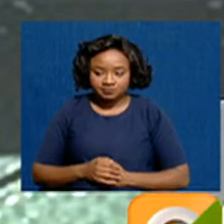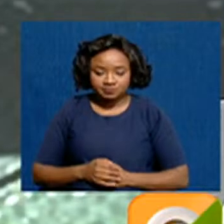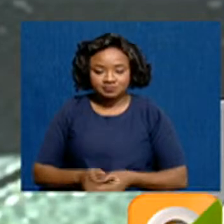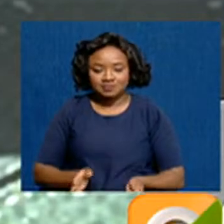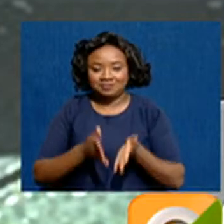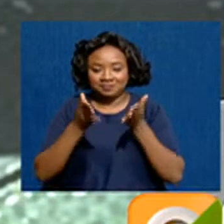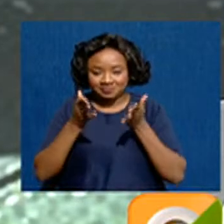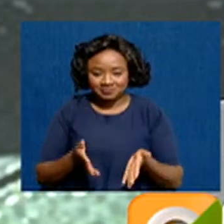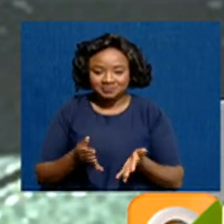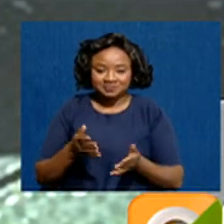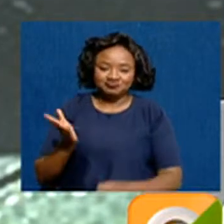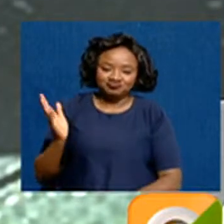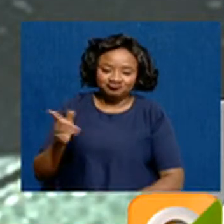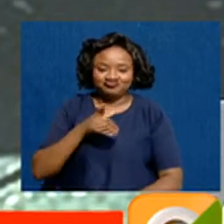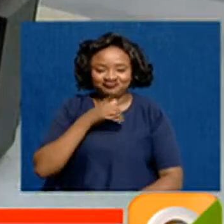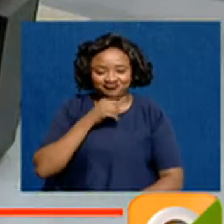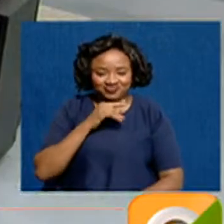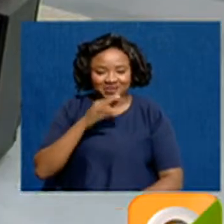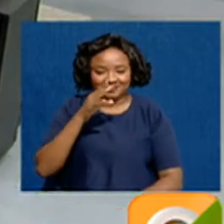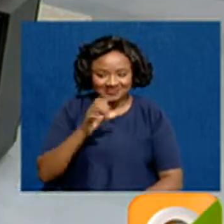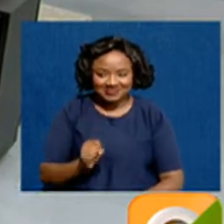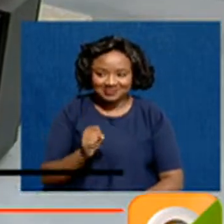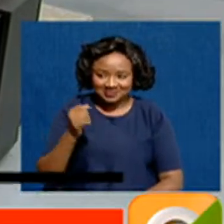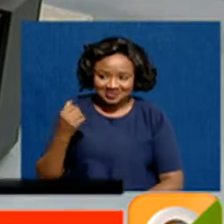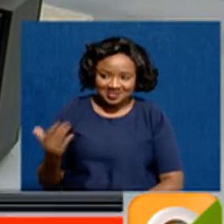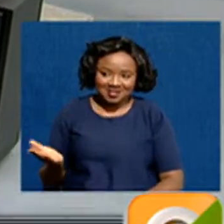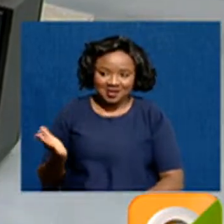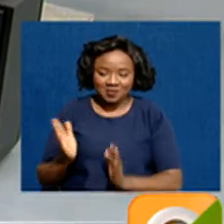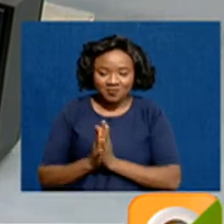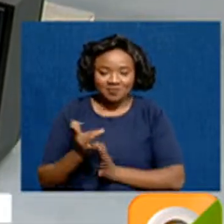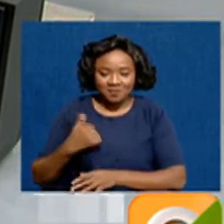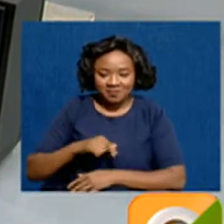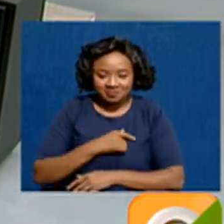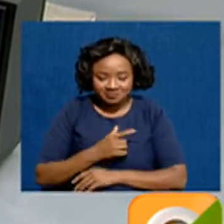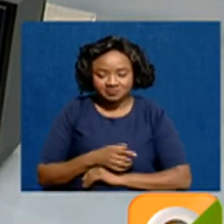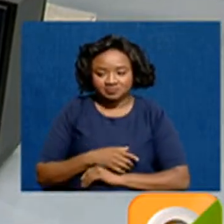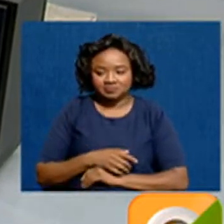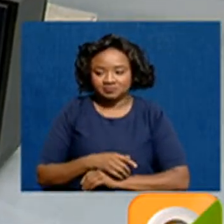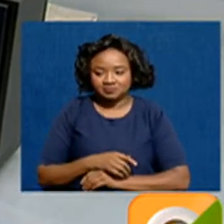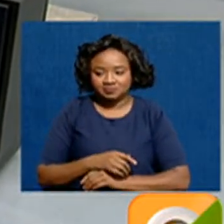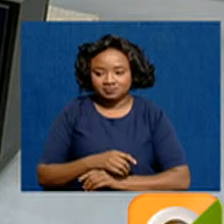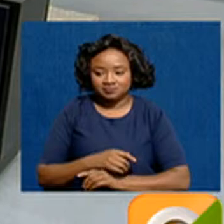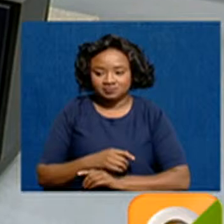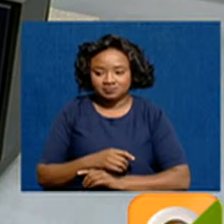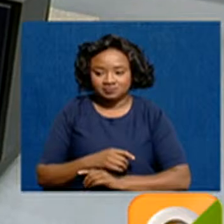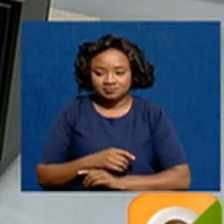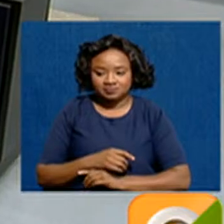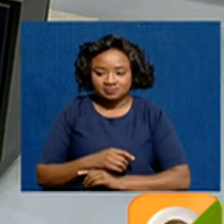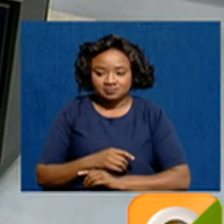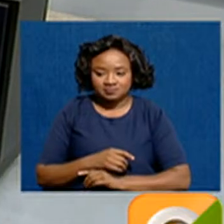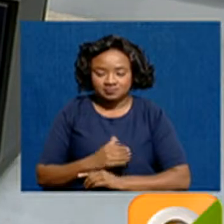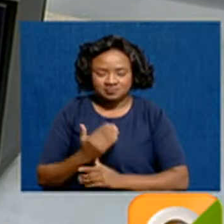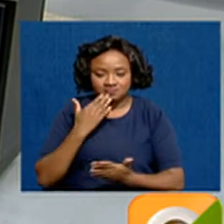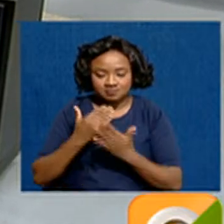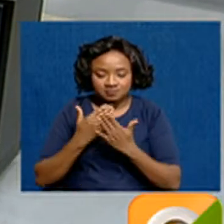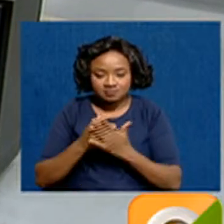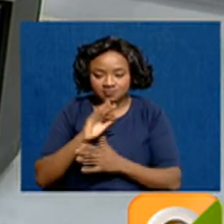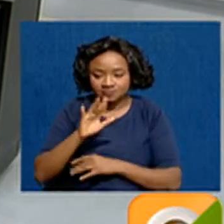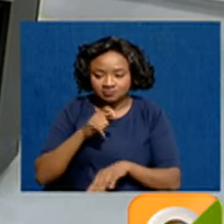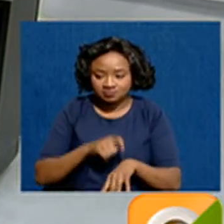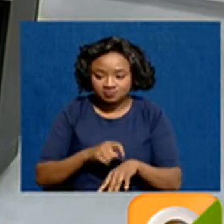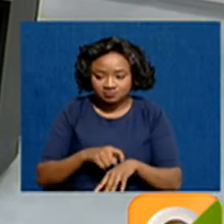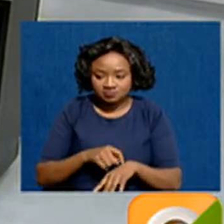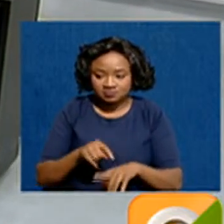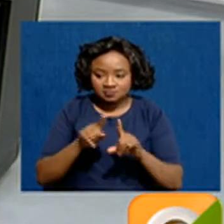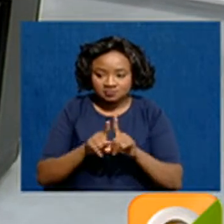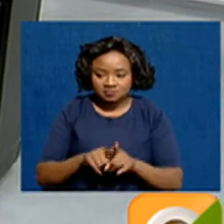Kenyatta International Airport, straight to our Citizen TV studios. Cabinet Secretary Kipchumba Murkomen is here with us. Thank you for making time. So this